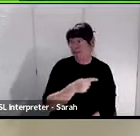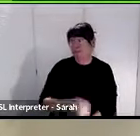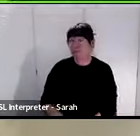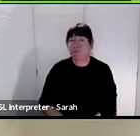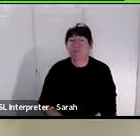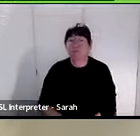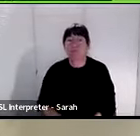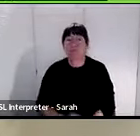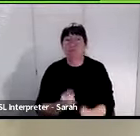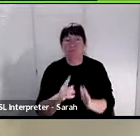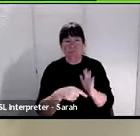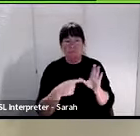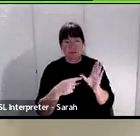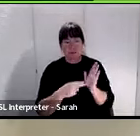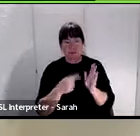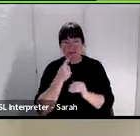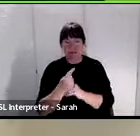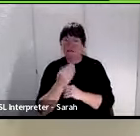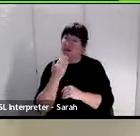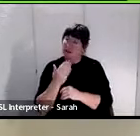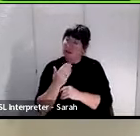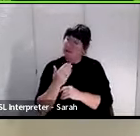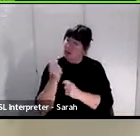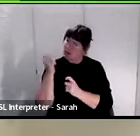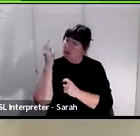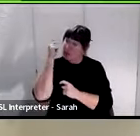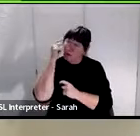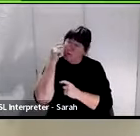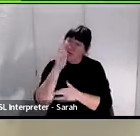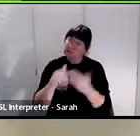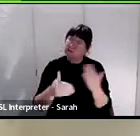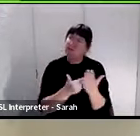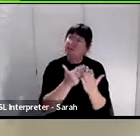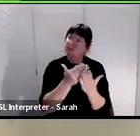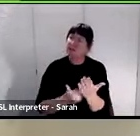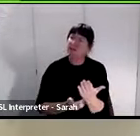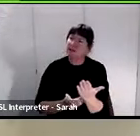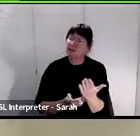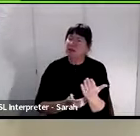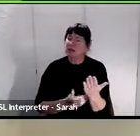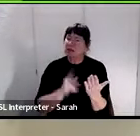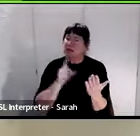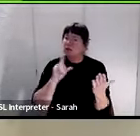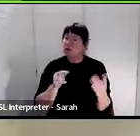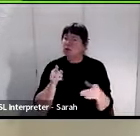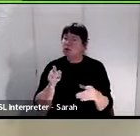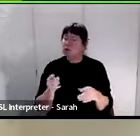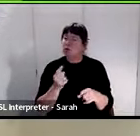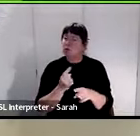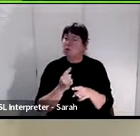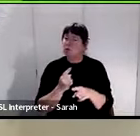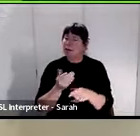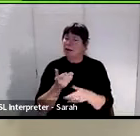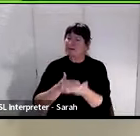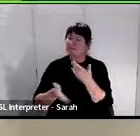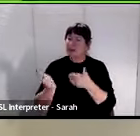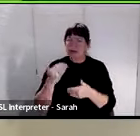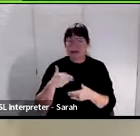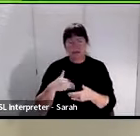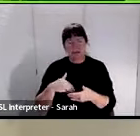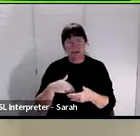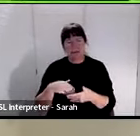Kia ora, thanks for thoughtful submission. I'm just wondering if you could speak a little bit more in terms